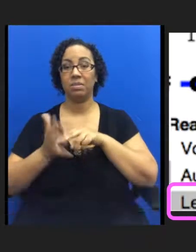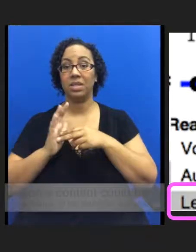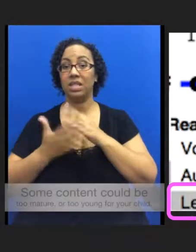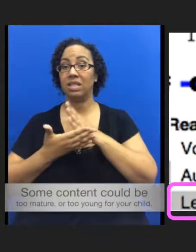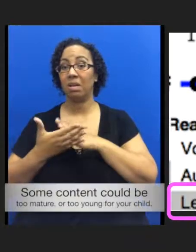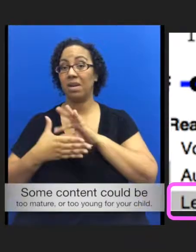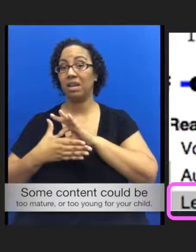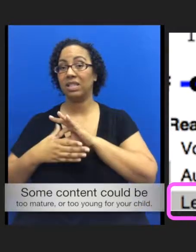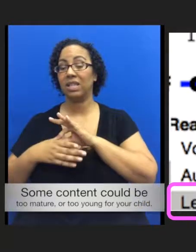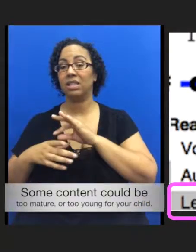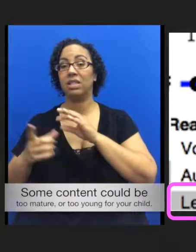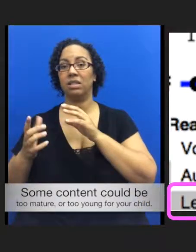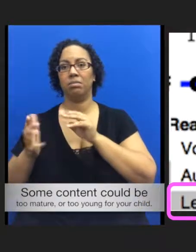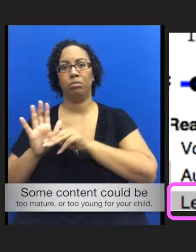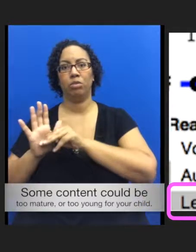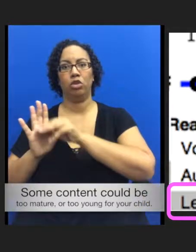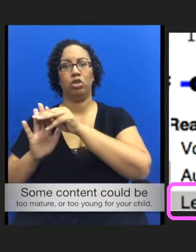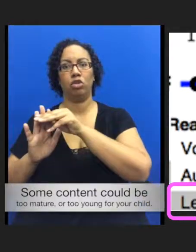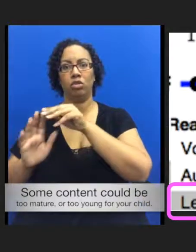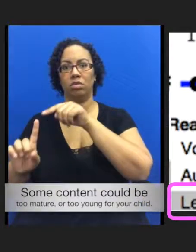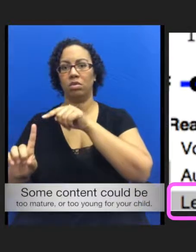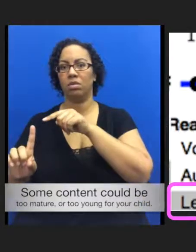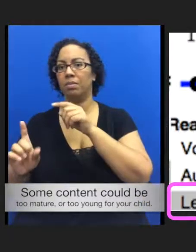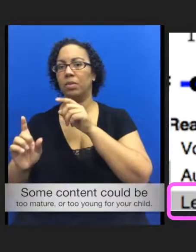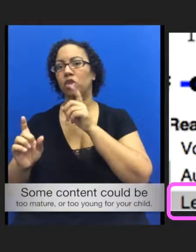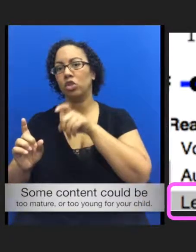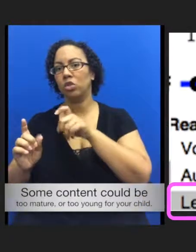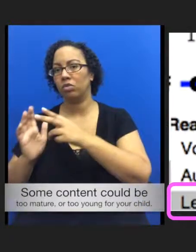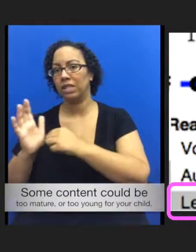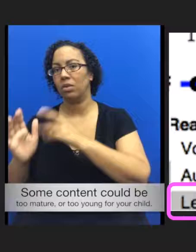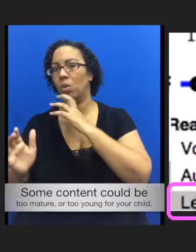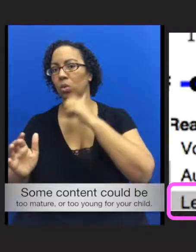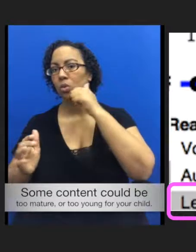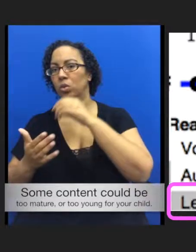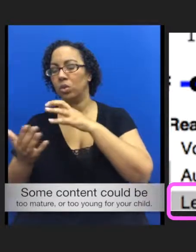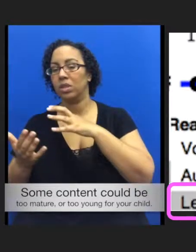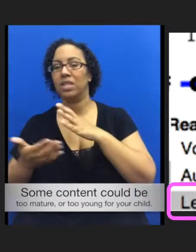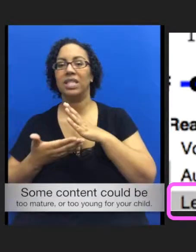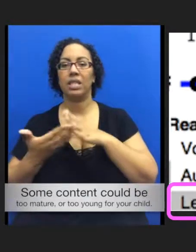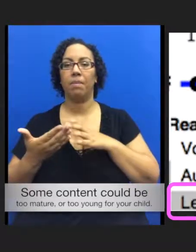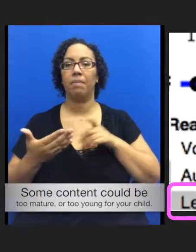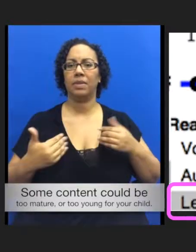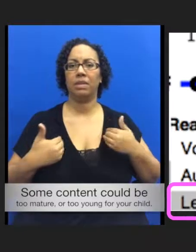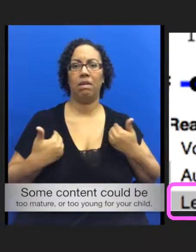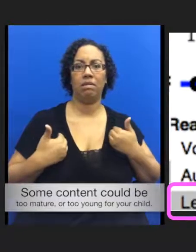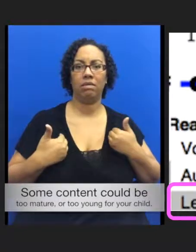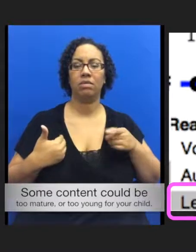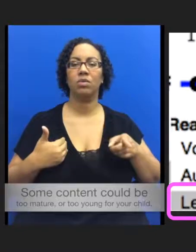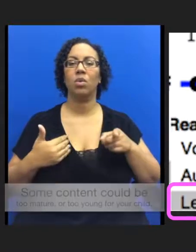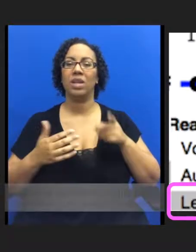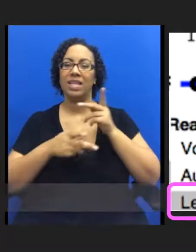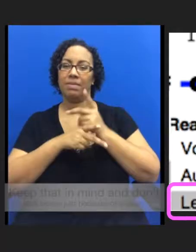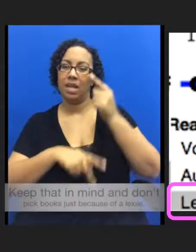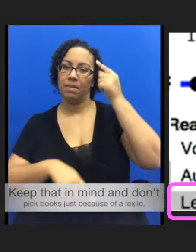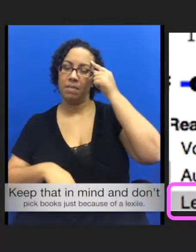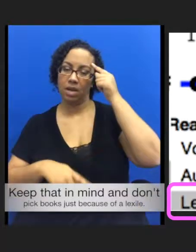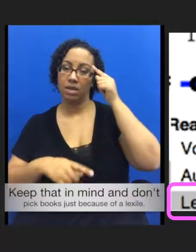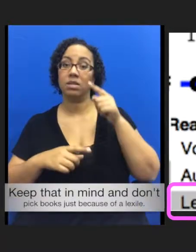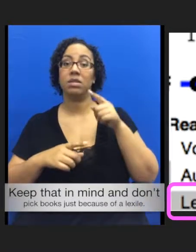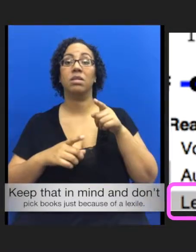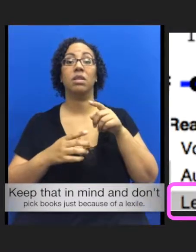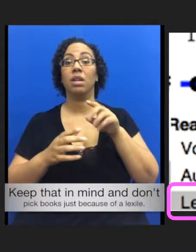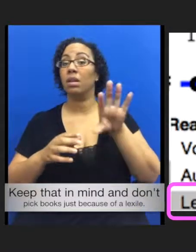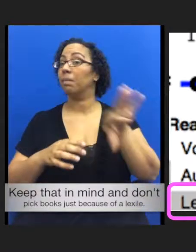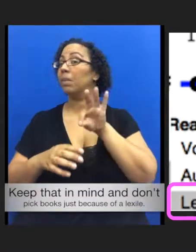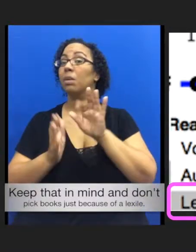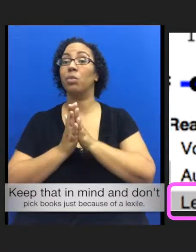not keep in consideration of the content. Some of the content within that range may be more mature or appropriate for an